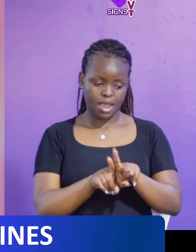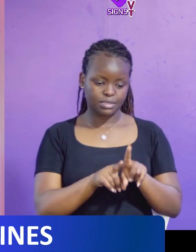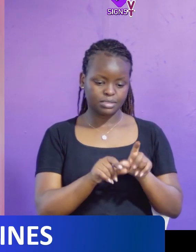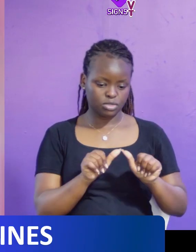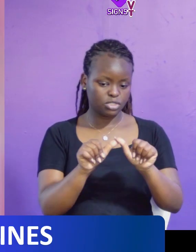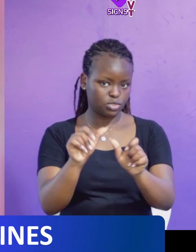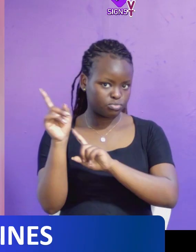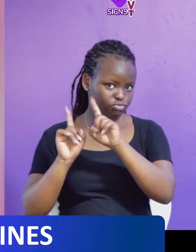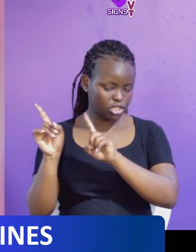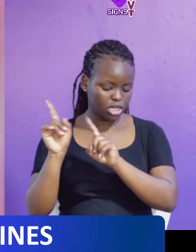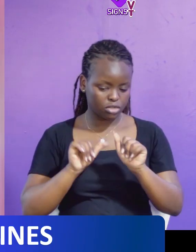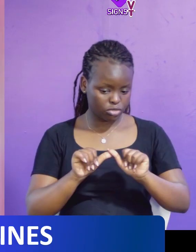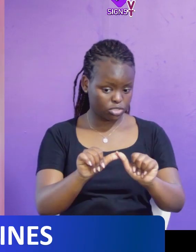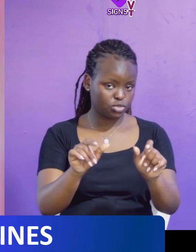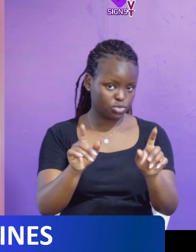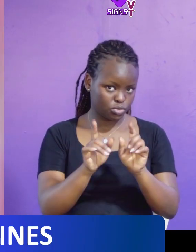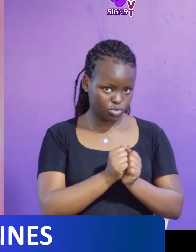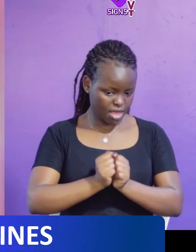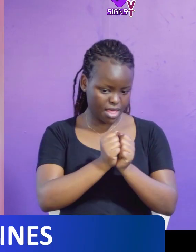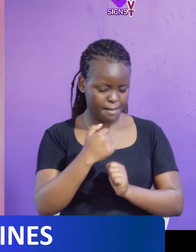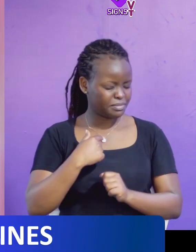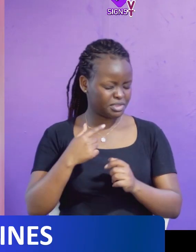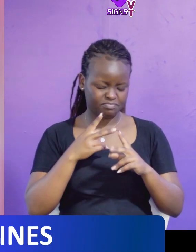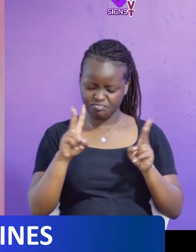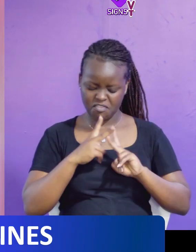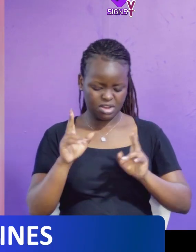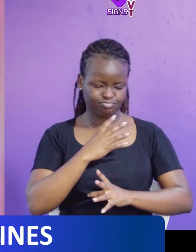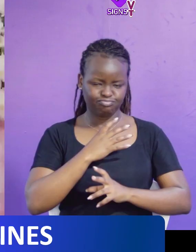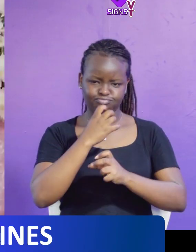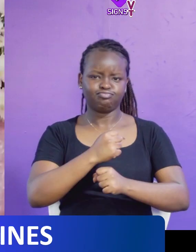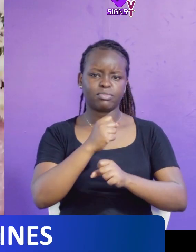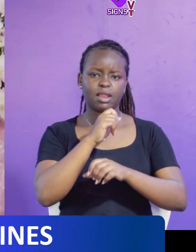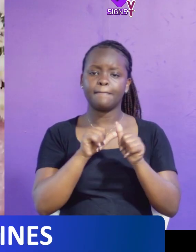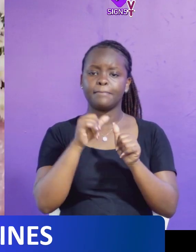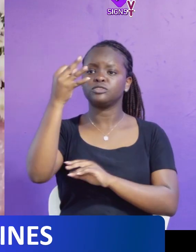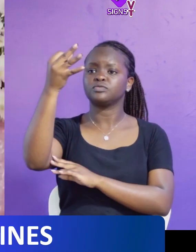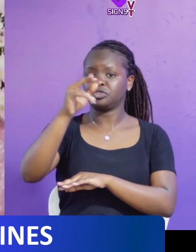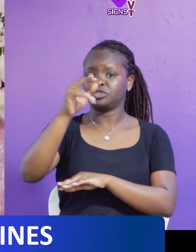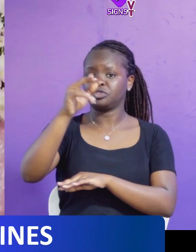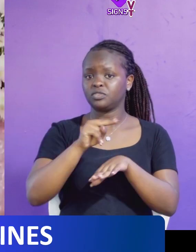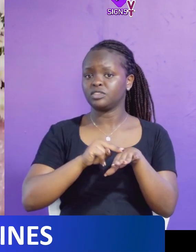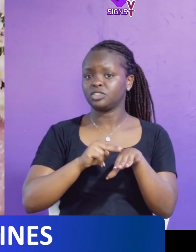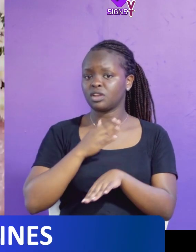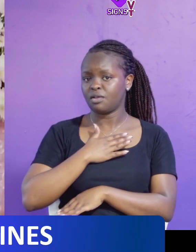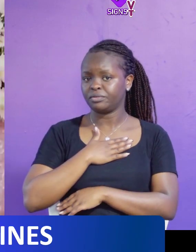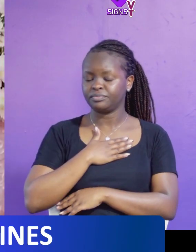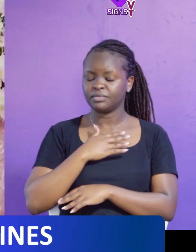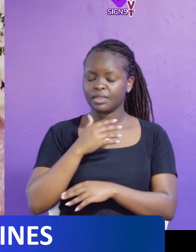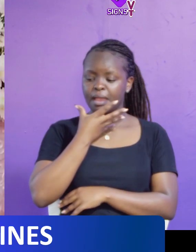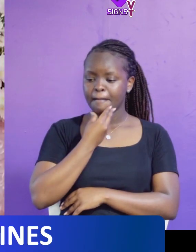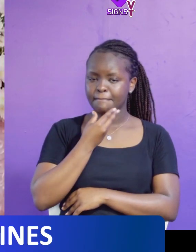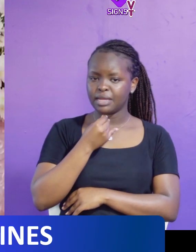will move together. I am very confident about the future of our nation. Mzee Isaac Ngugi Ichung'wah